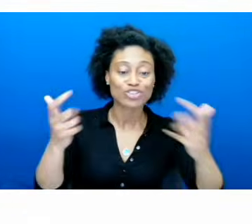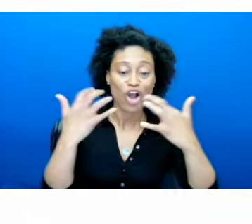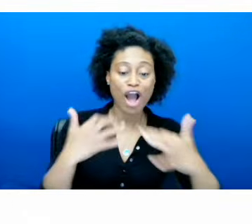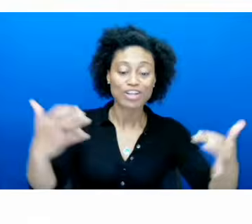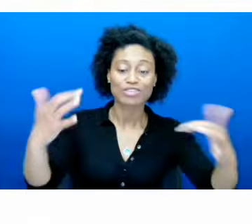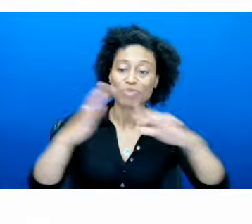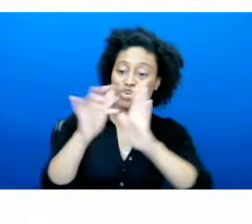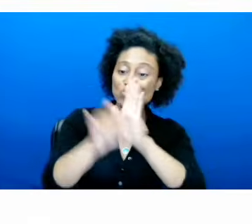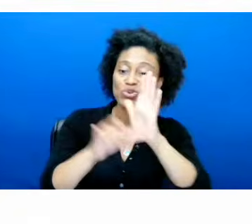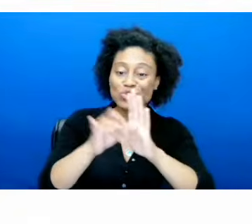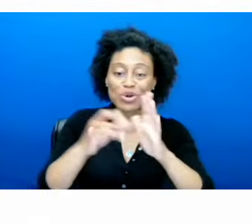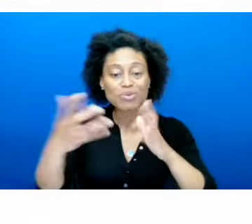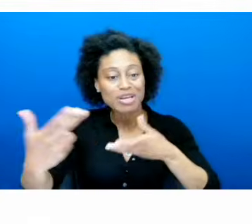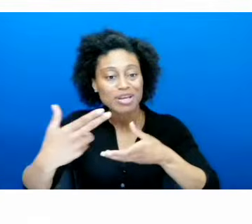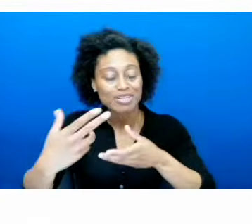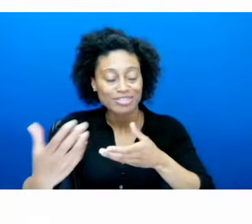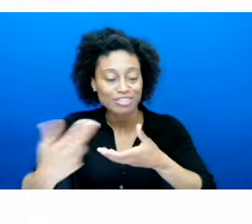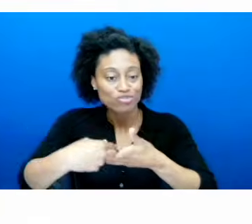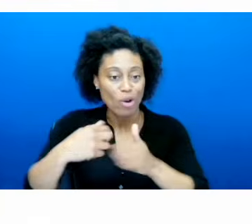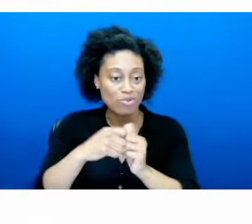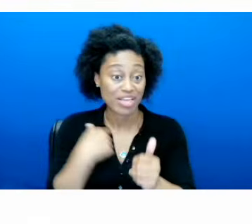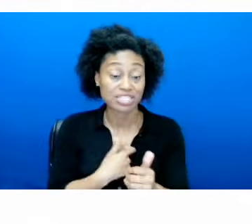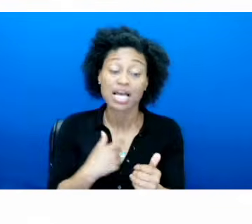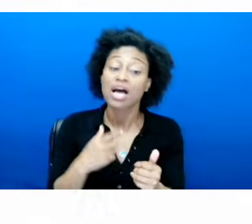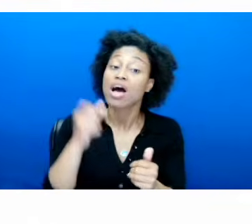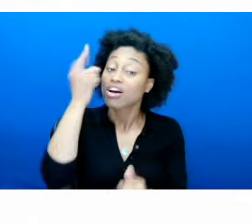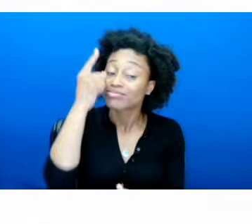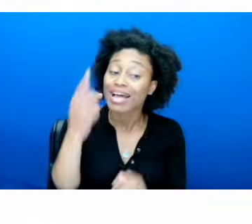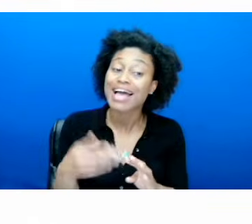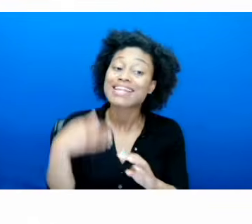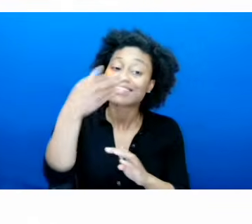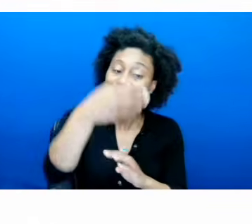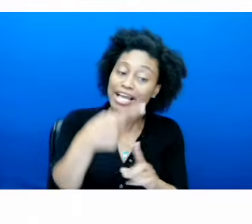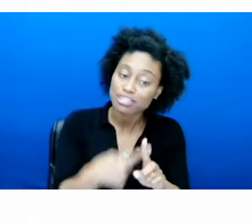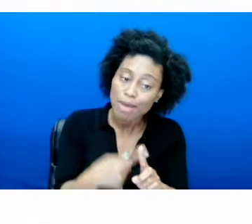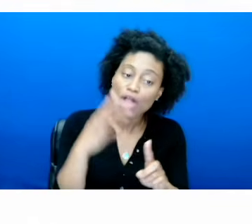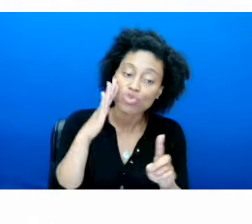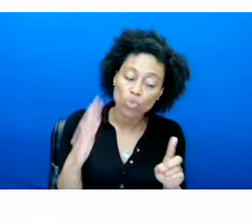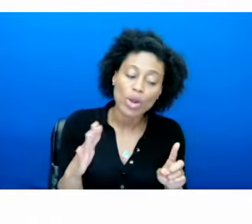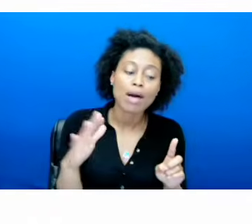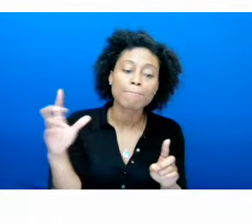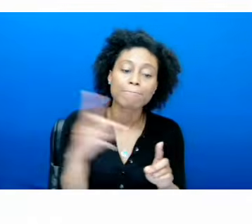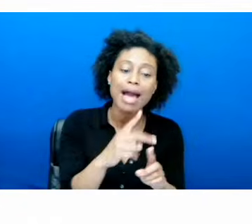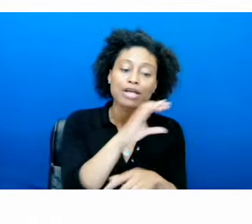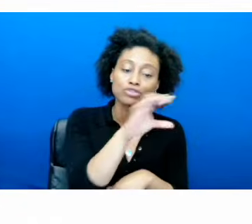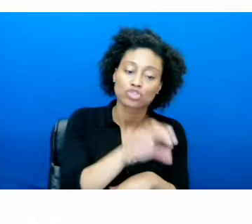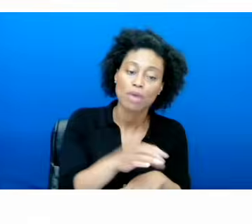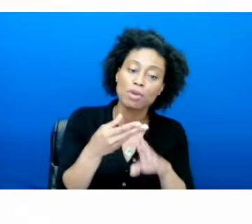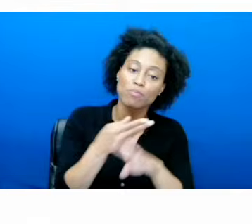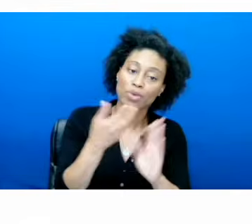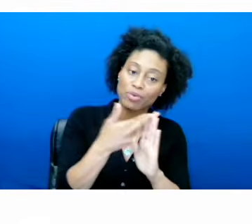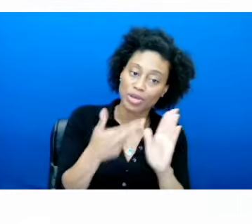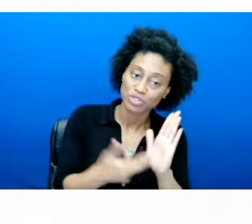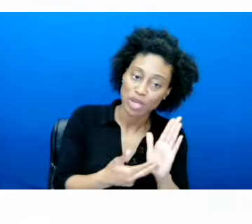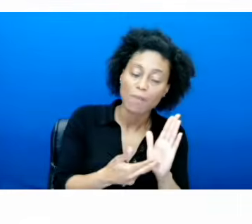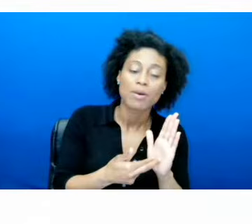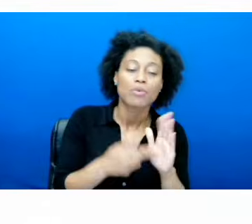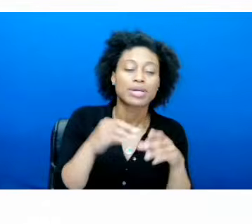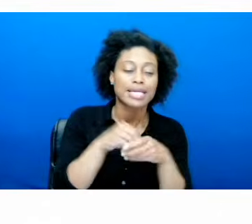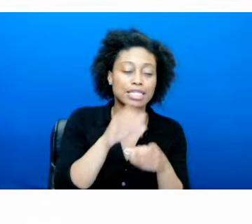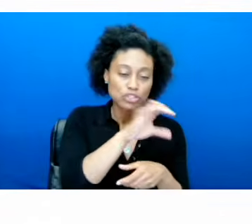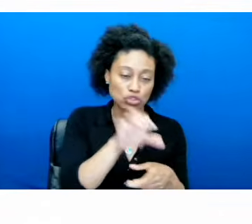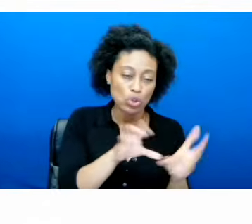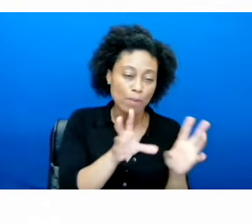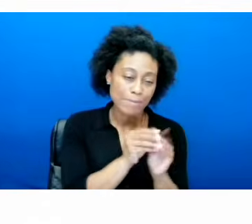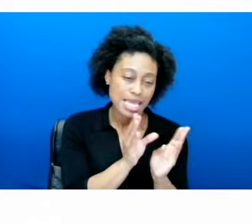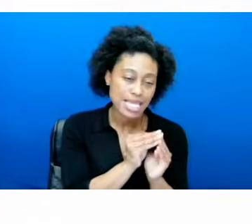YouTube. But next month we'll be returning to our format where you pre-register, we go in Zoom, so you have the option